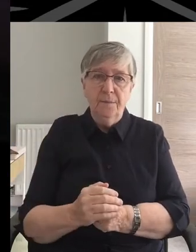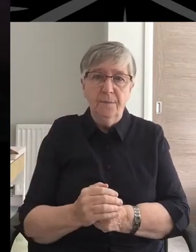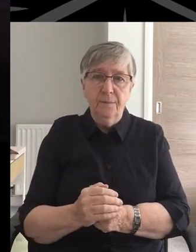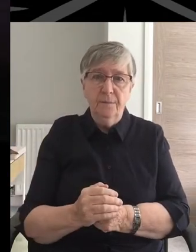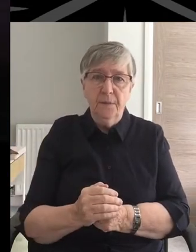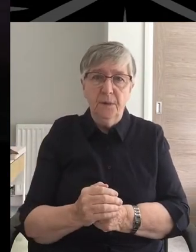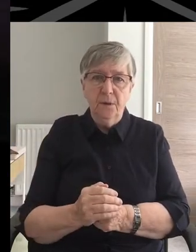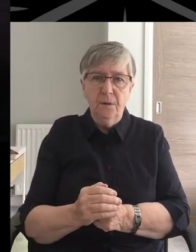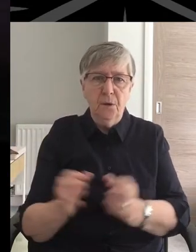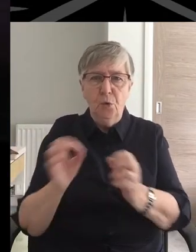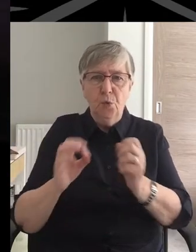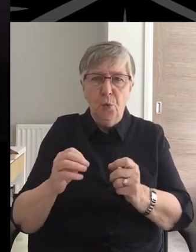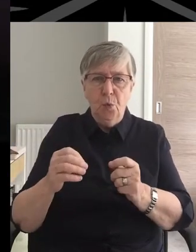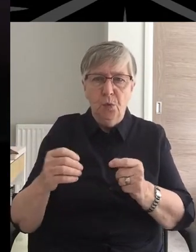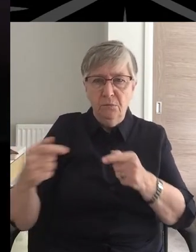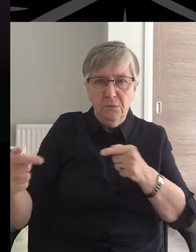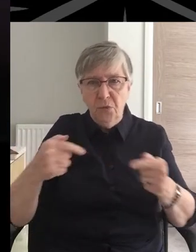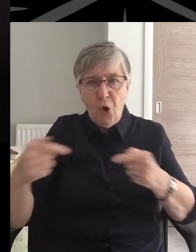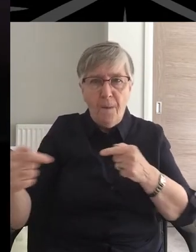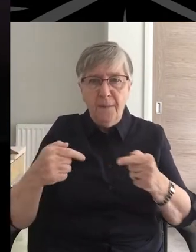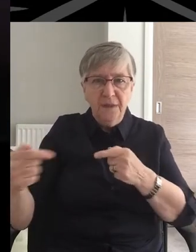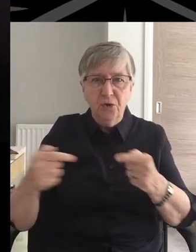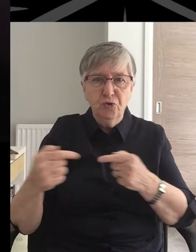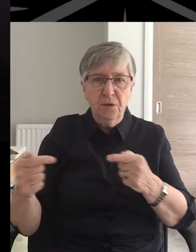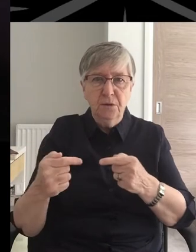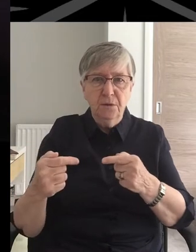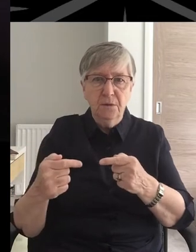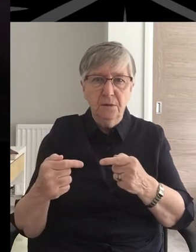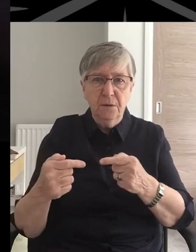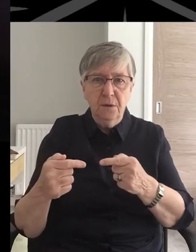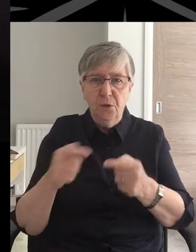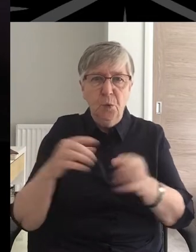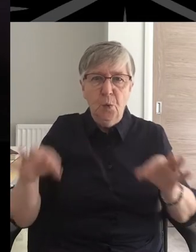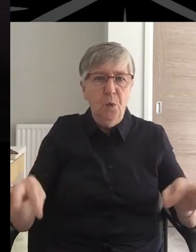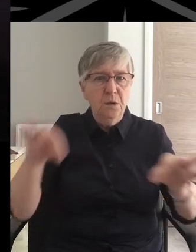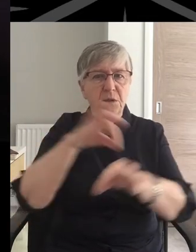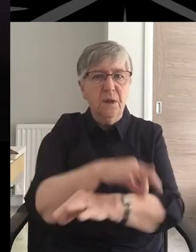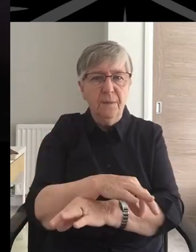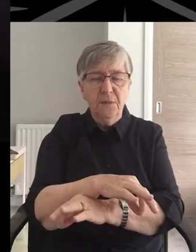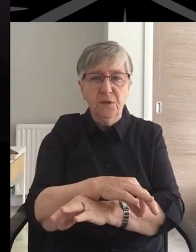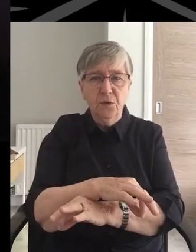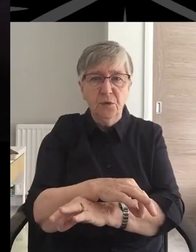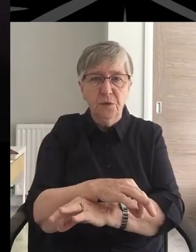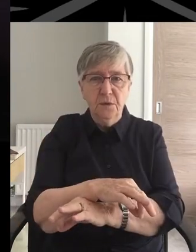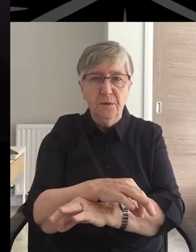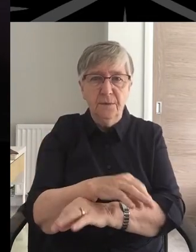You've no competitor, no rival, no substitute.